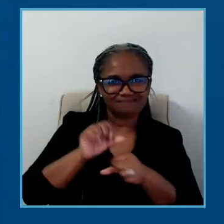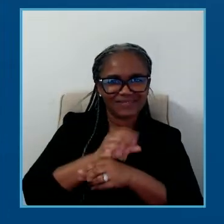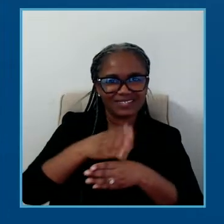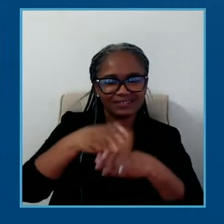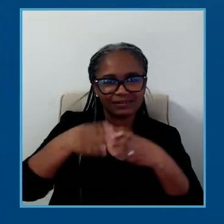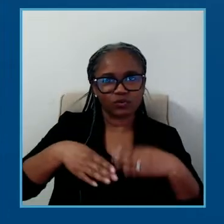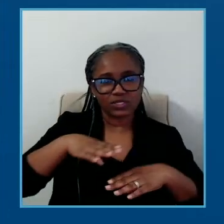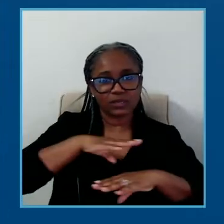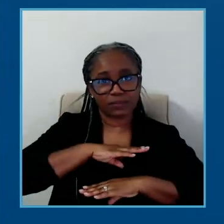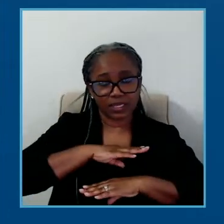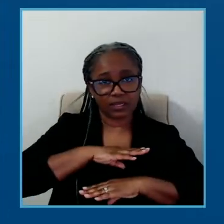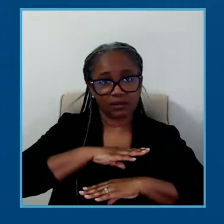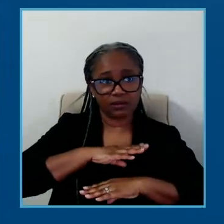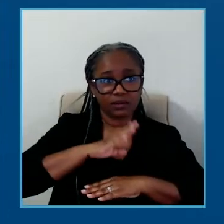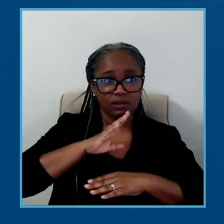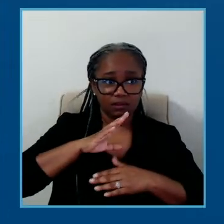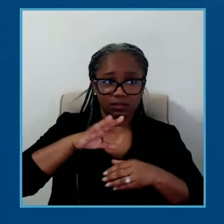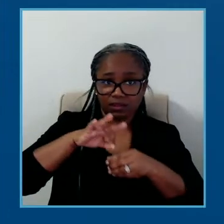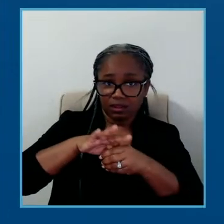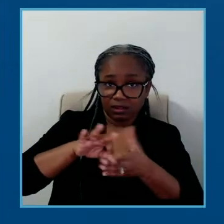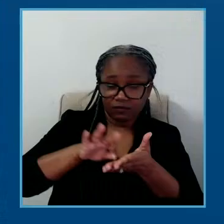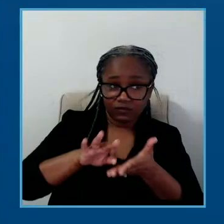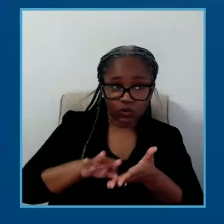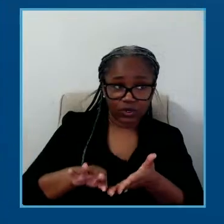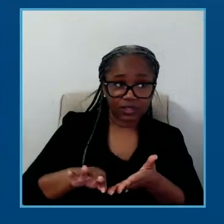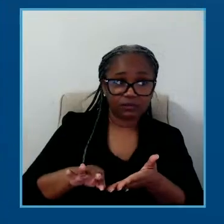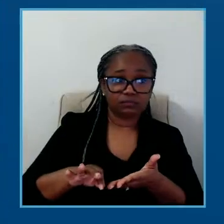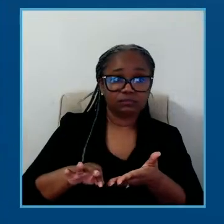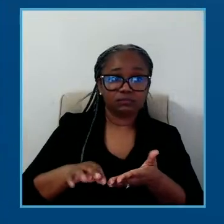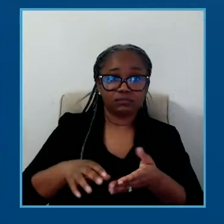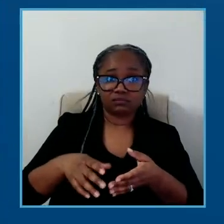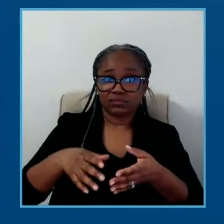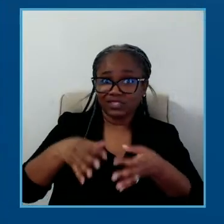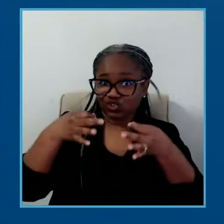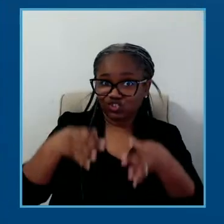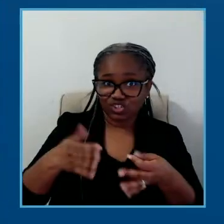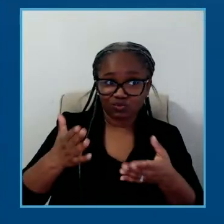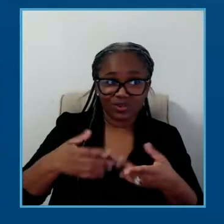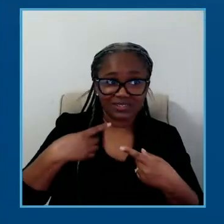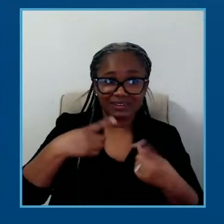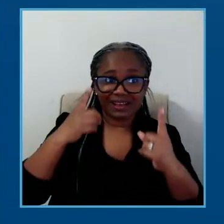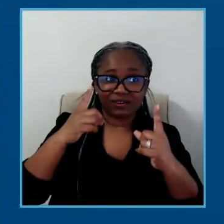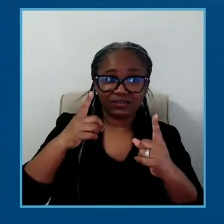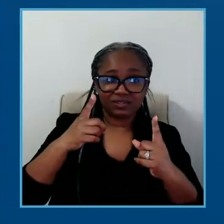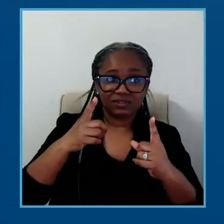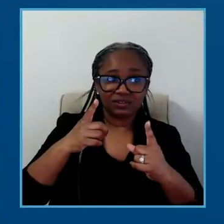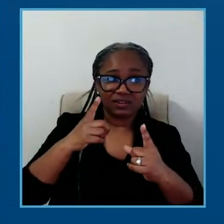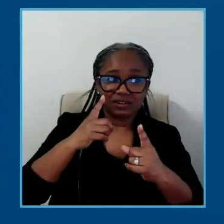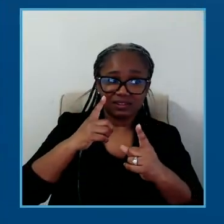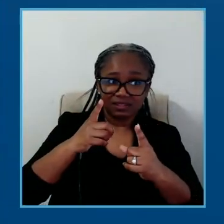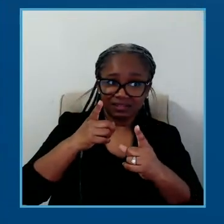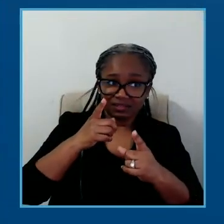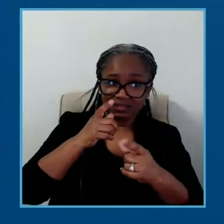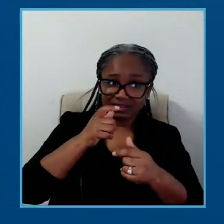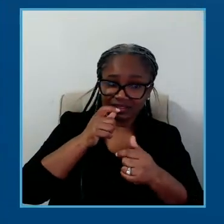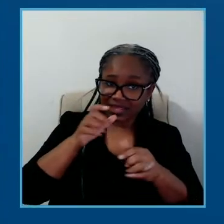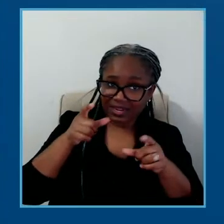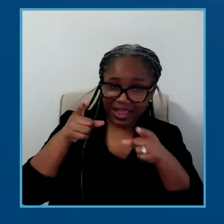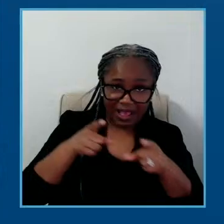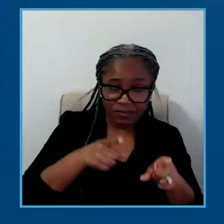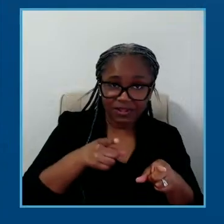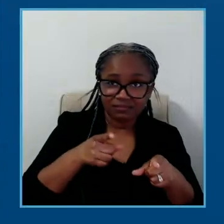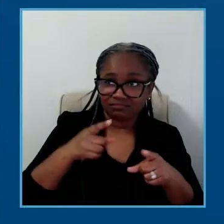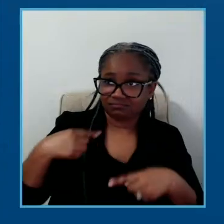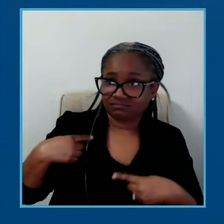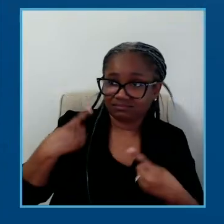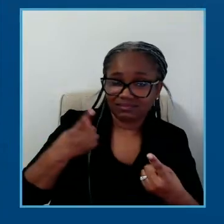examined the votes. They were done so under Jim Roosevelt's supervision and the DNC's council supervision. Everybody agreed